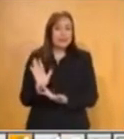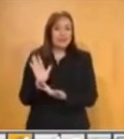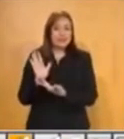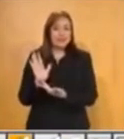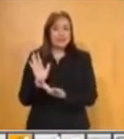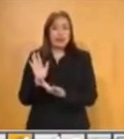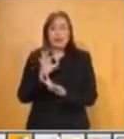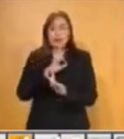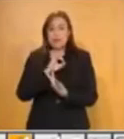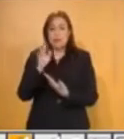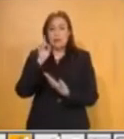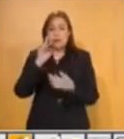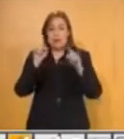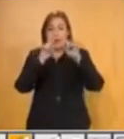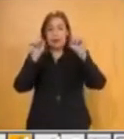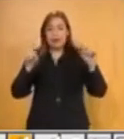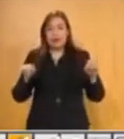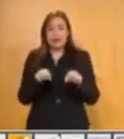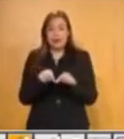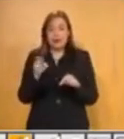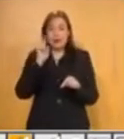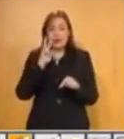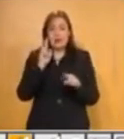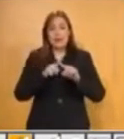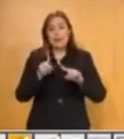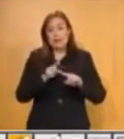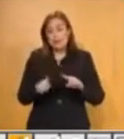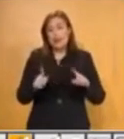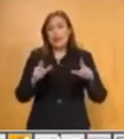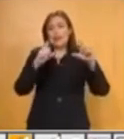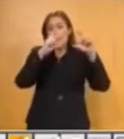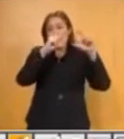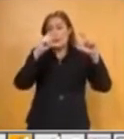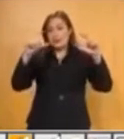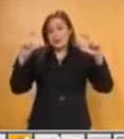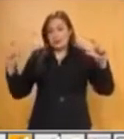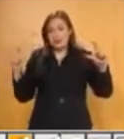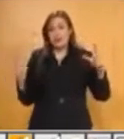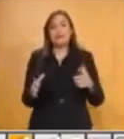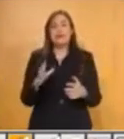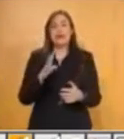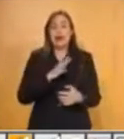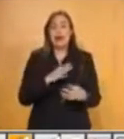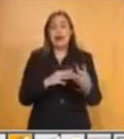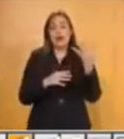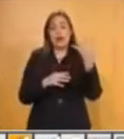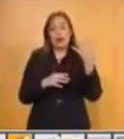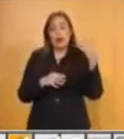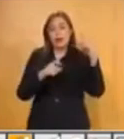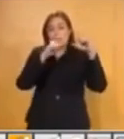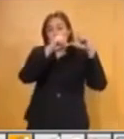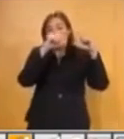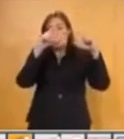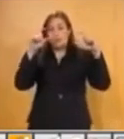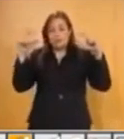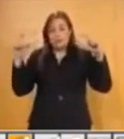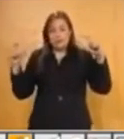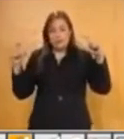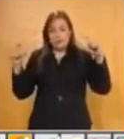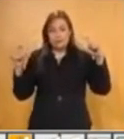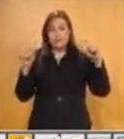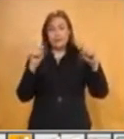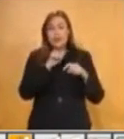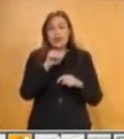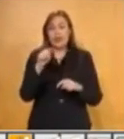in the screen a comic strip with 4 different panels. Tenemos una tira cómica con 4 diferentes paneles o recuadros. They